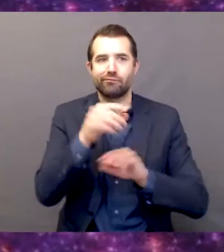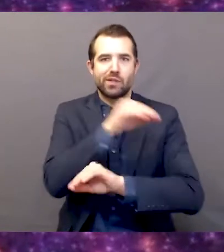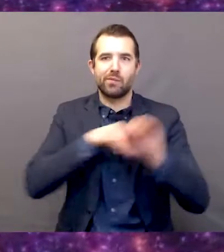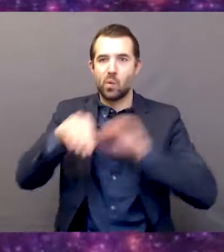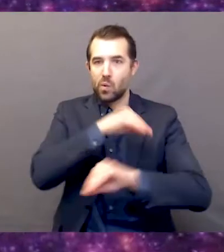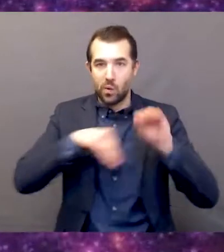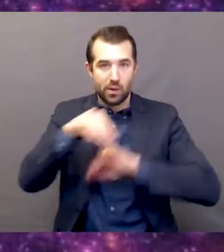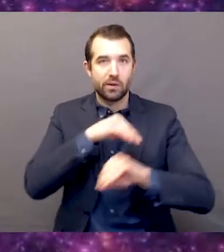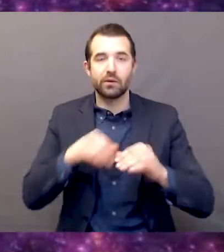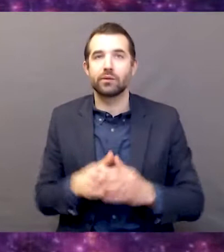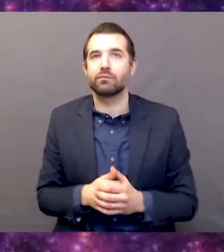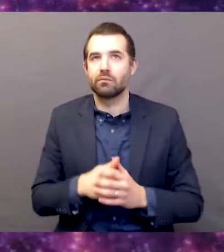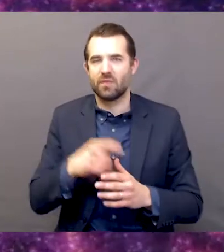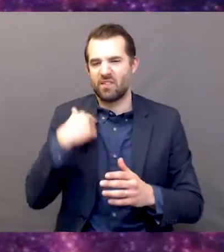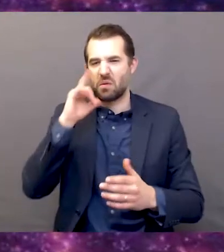galaxy here.